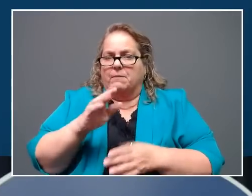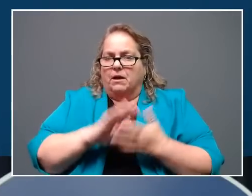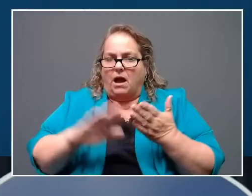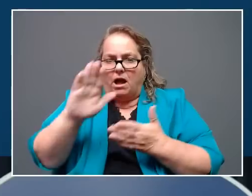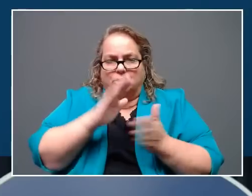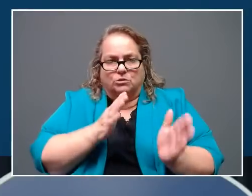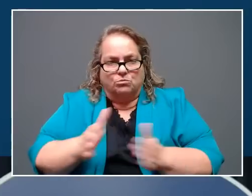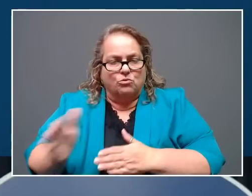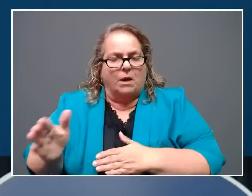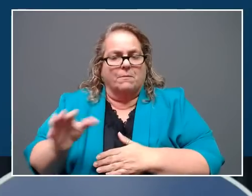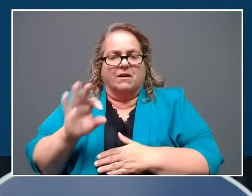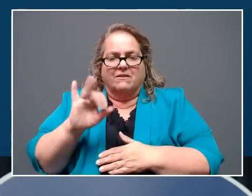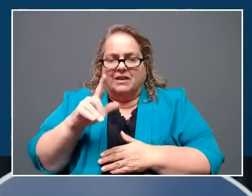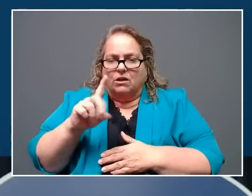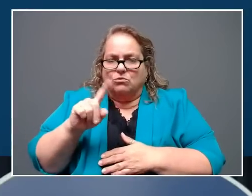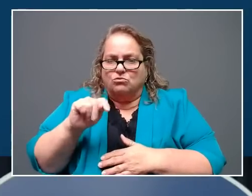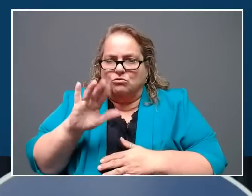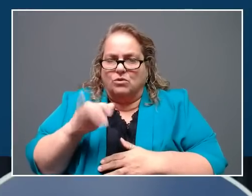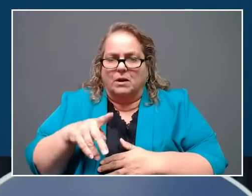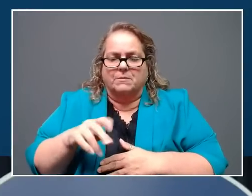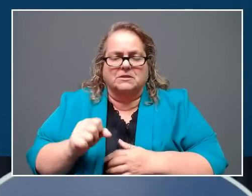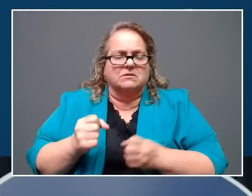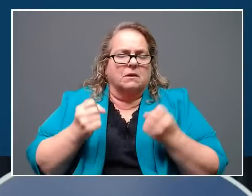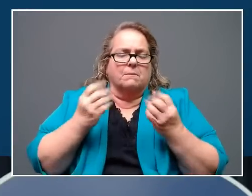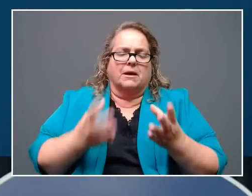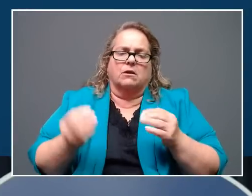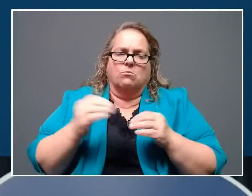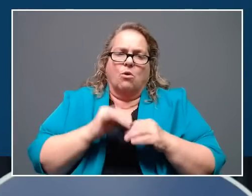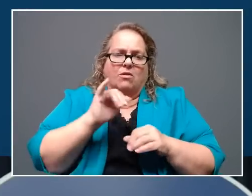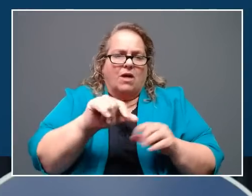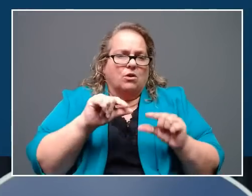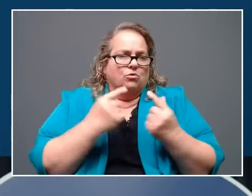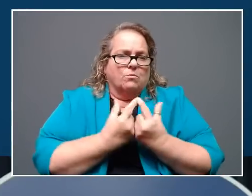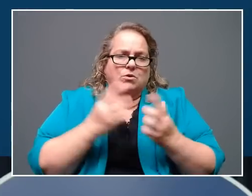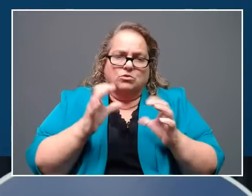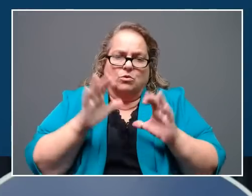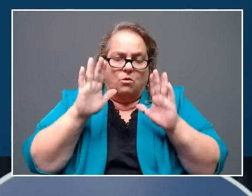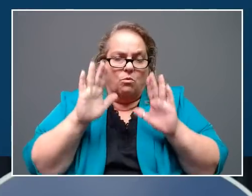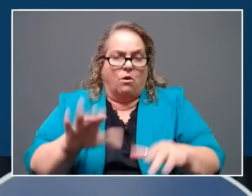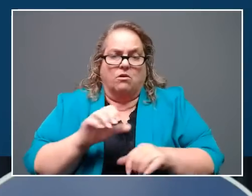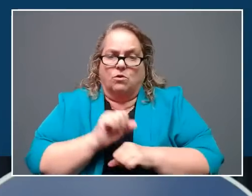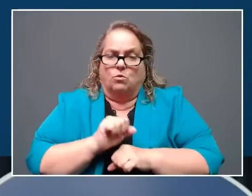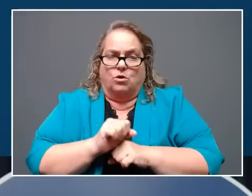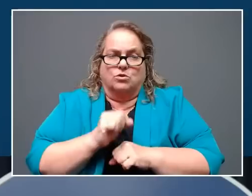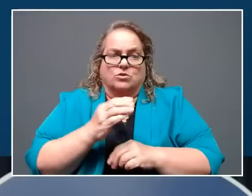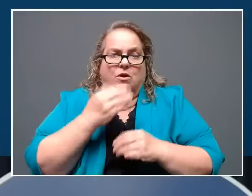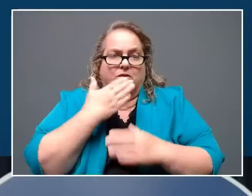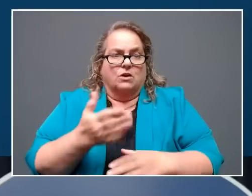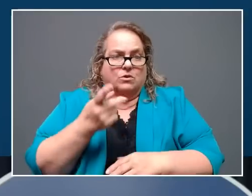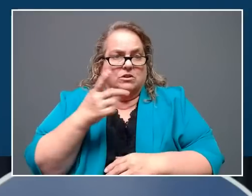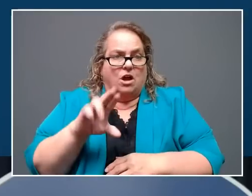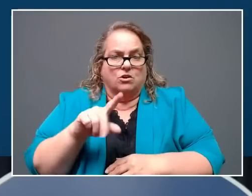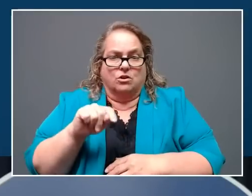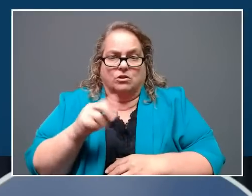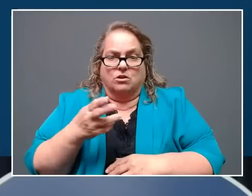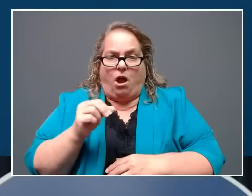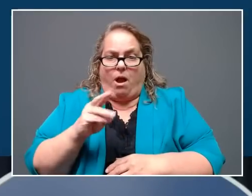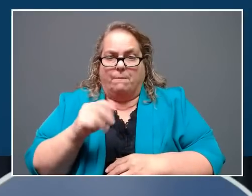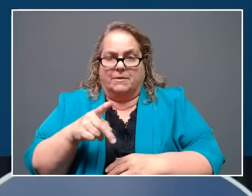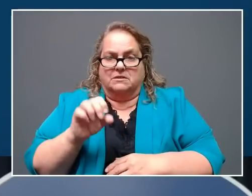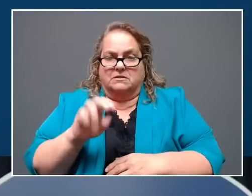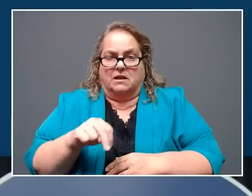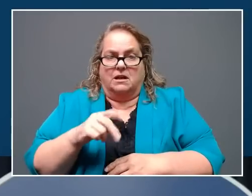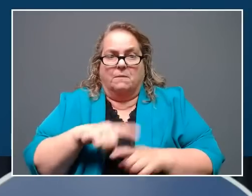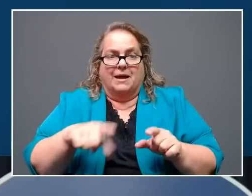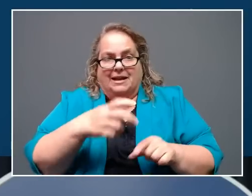and so many more. This group is doing phenomenal work. So thank you to Dr. Thompson, but he would say thank you to everybody who